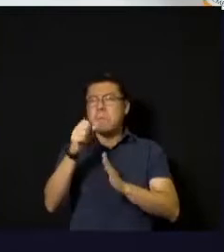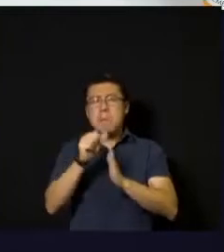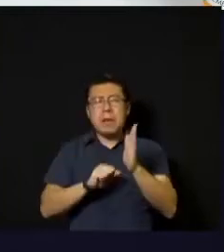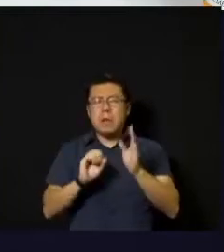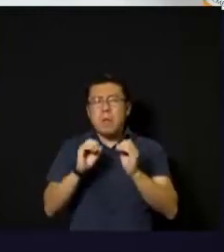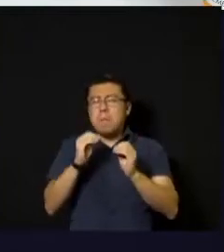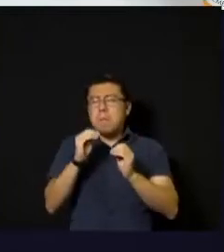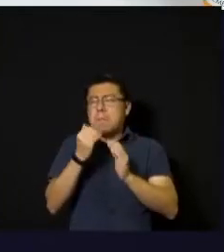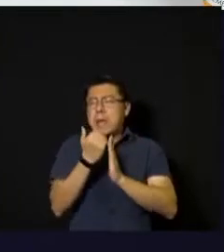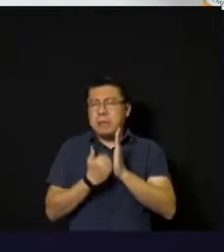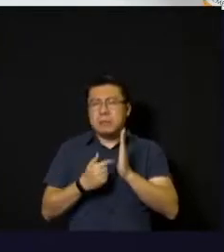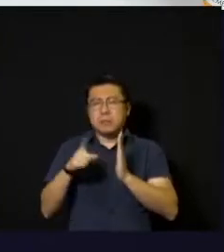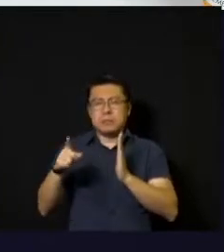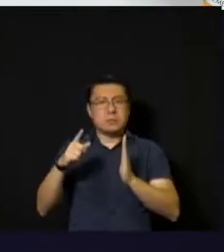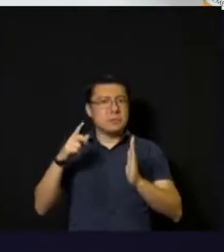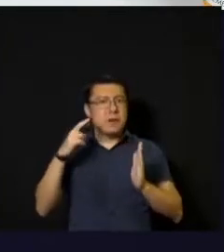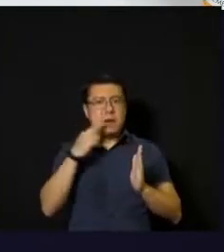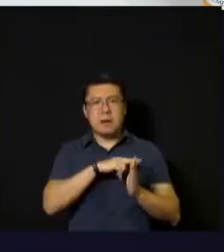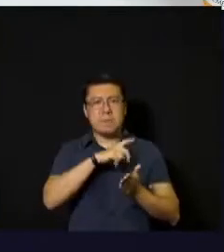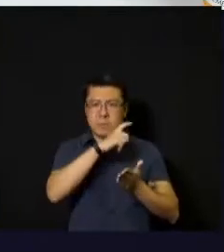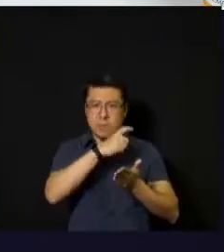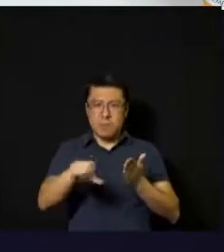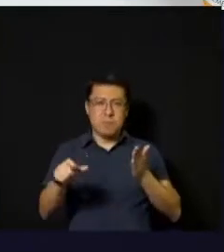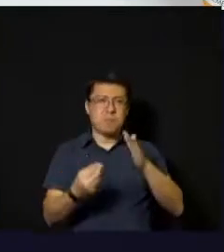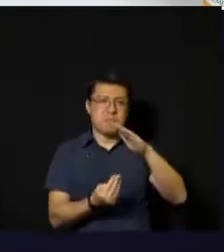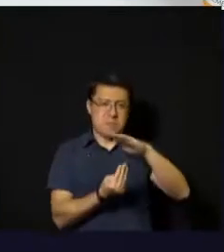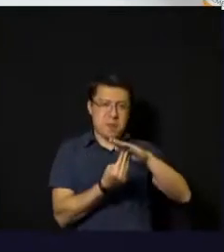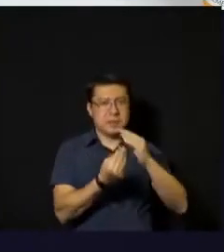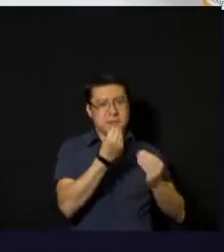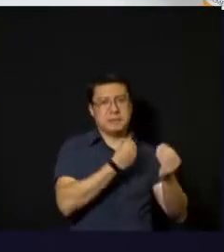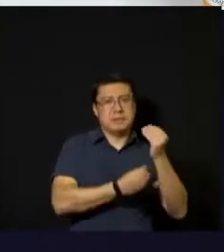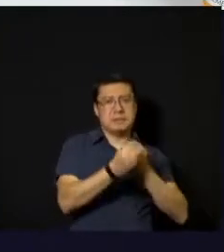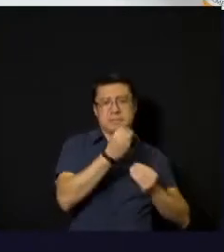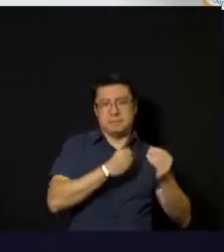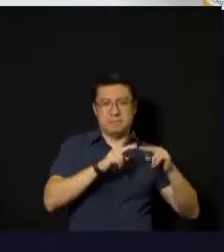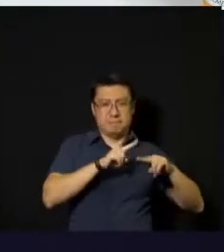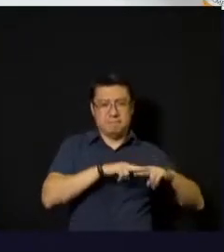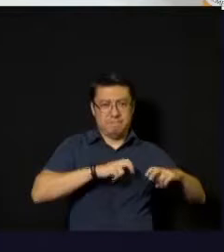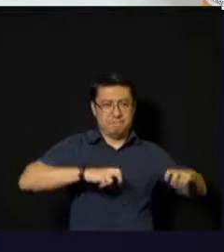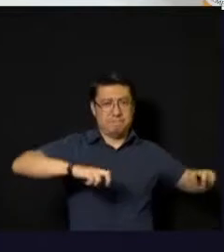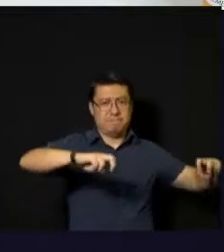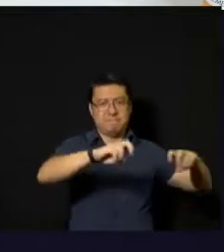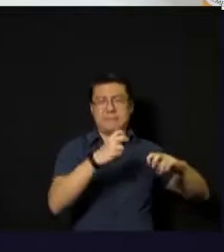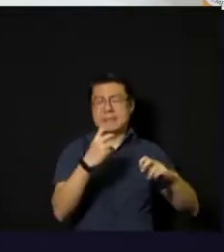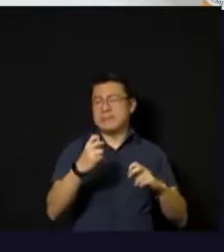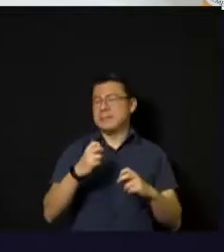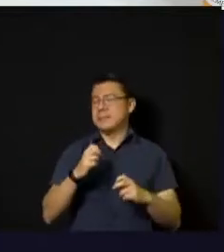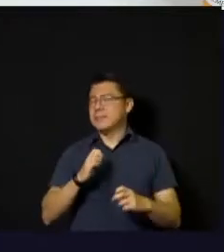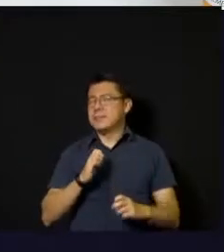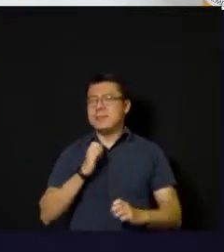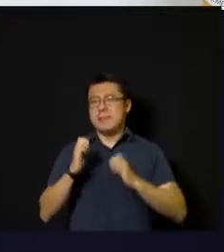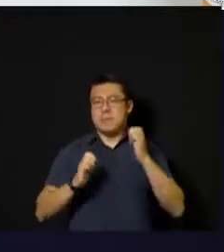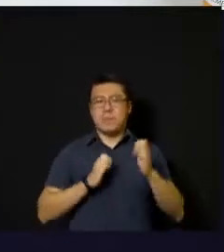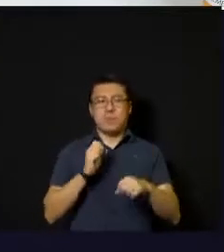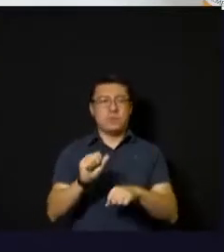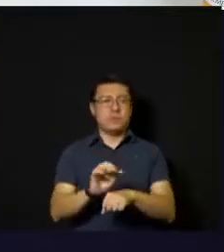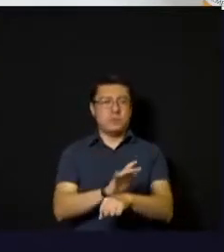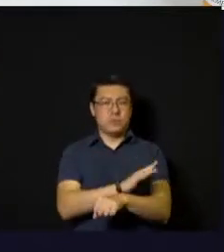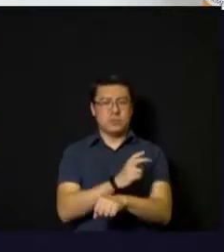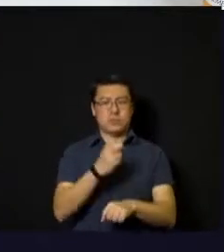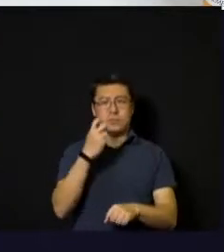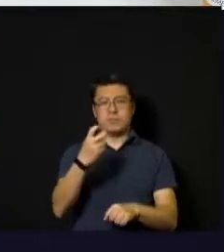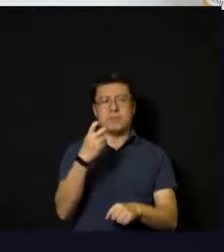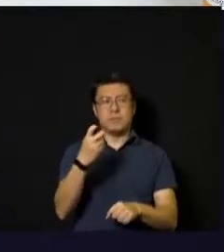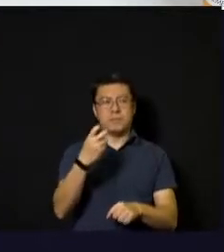even a month went by for them to buy the dining room. And that excites me a lot. It's very exciting that doing your